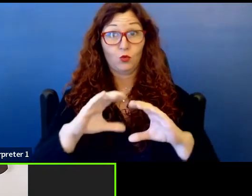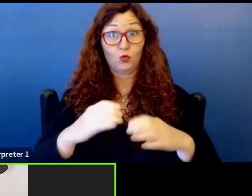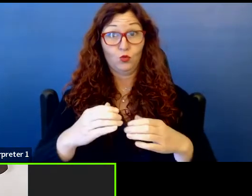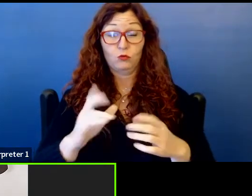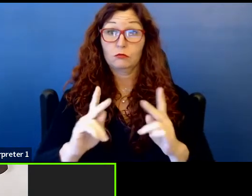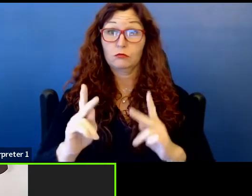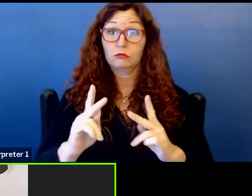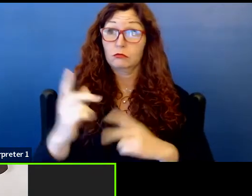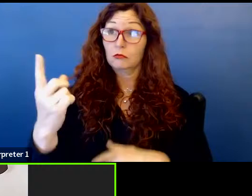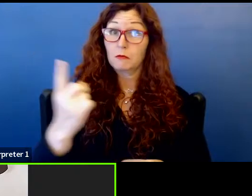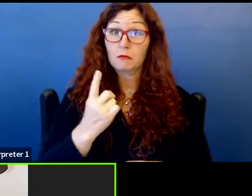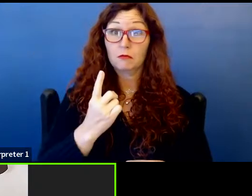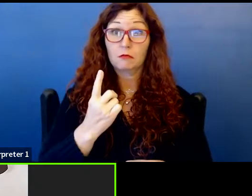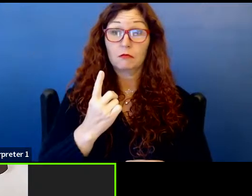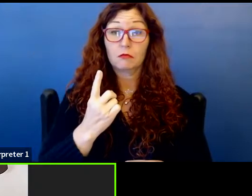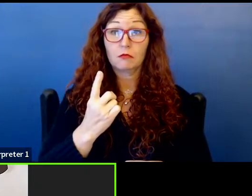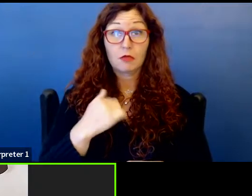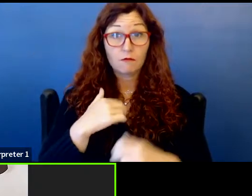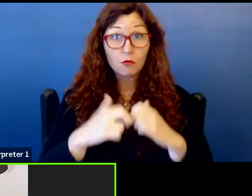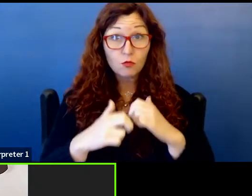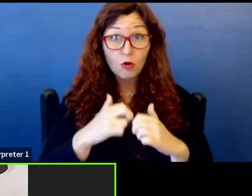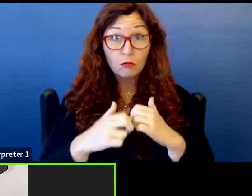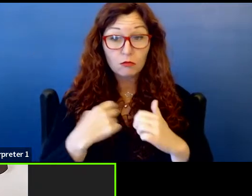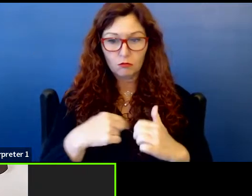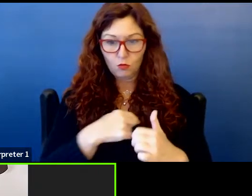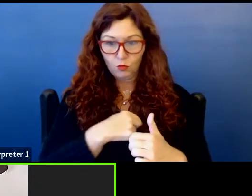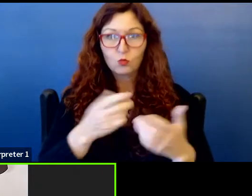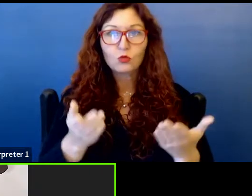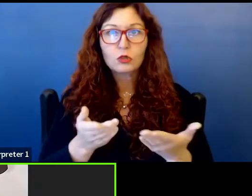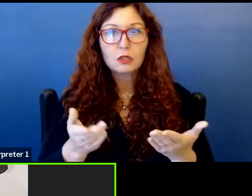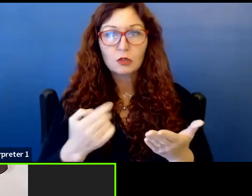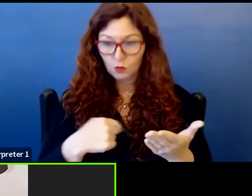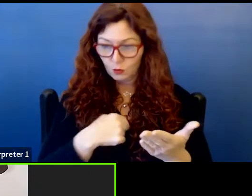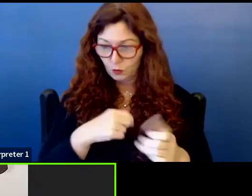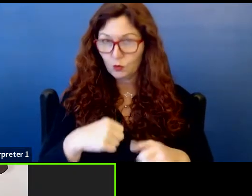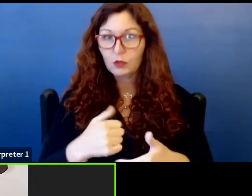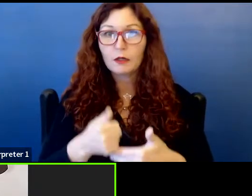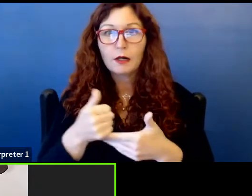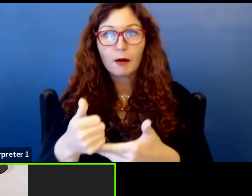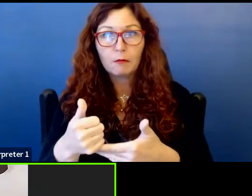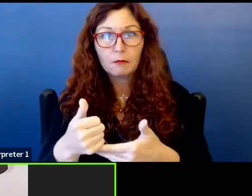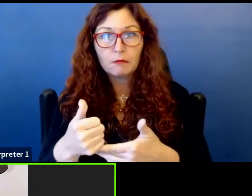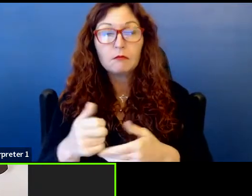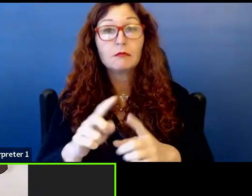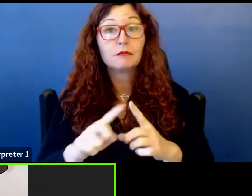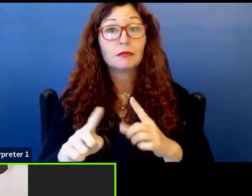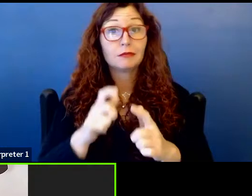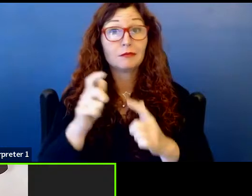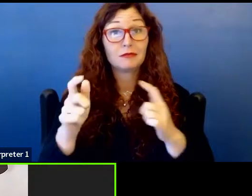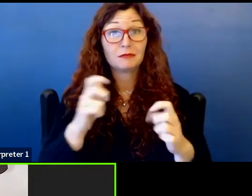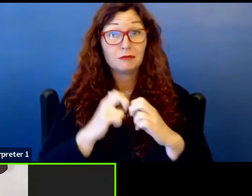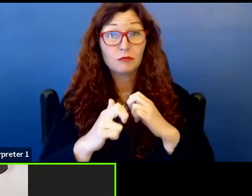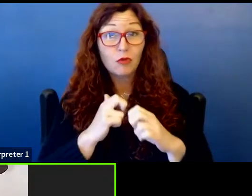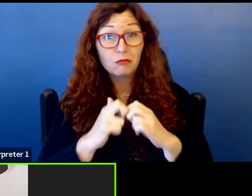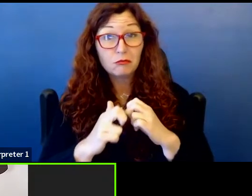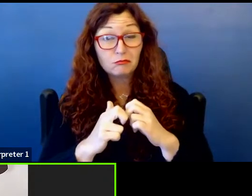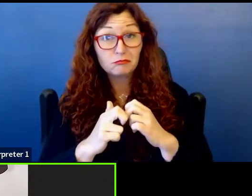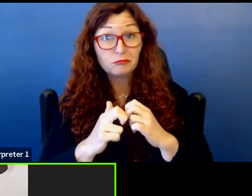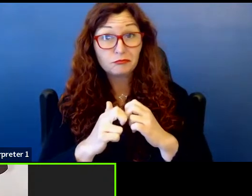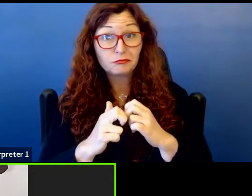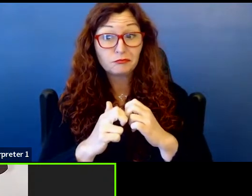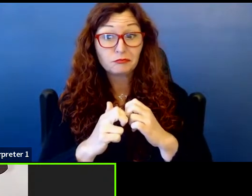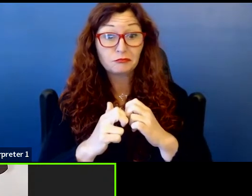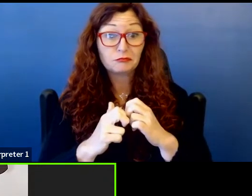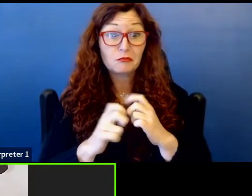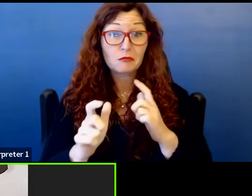refer back to chicago women and trade for the sisters but the main issue that we're having really is to the main issues we're